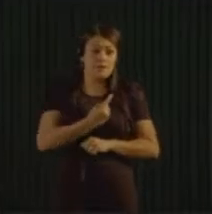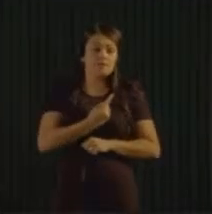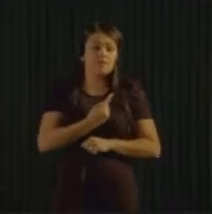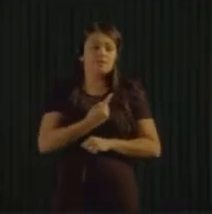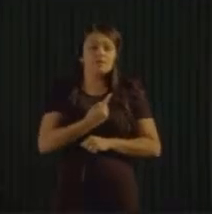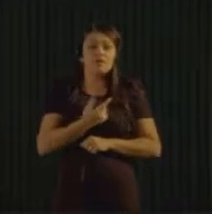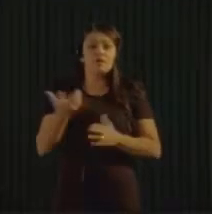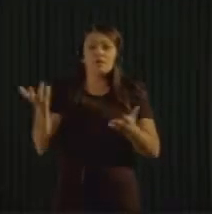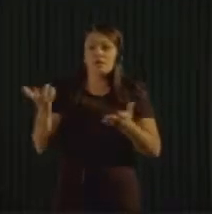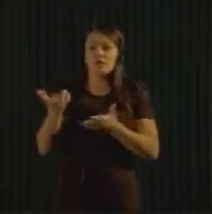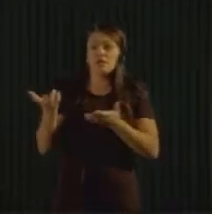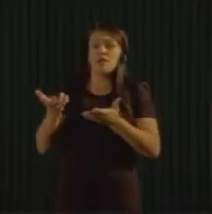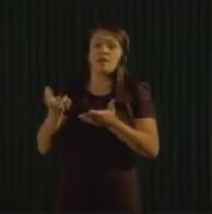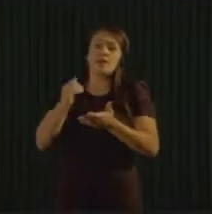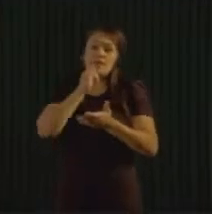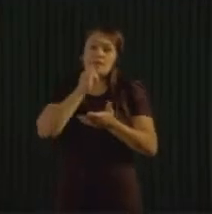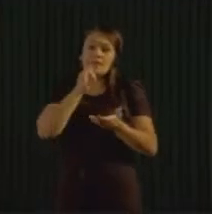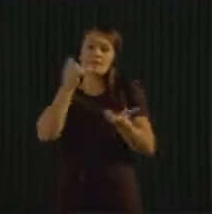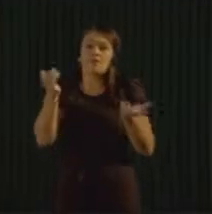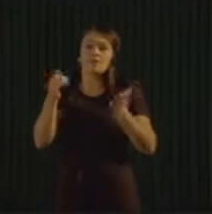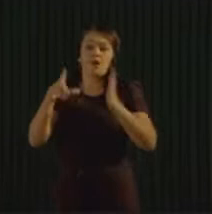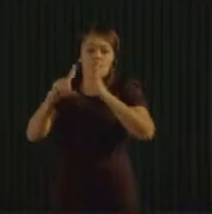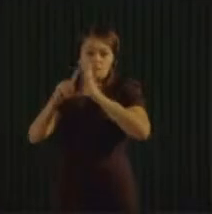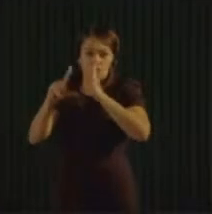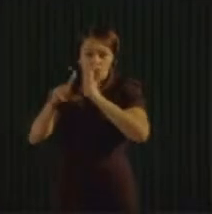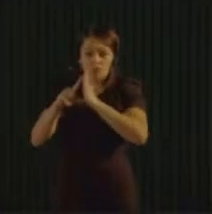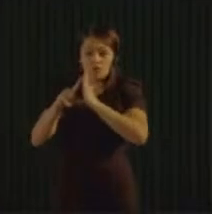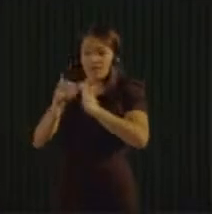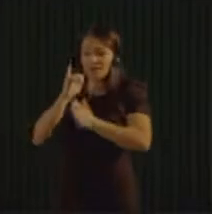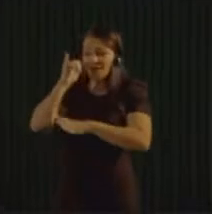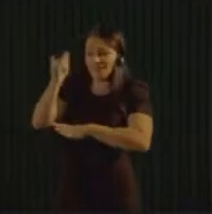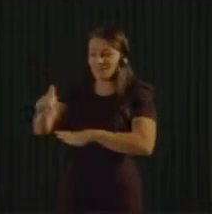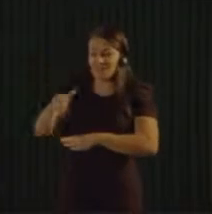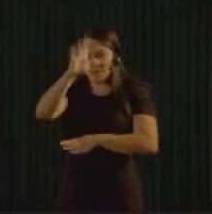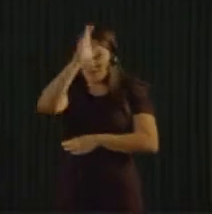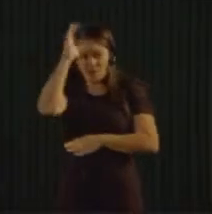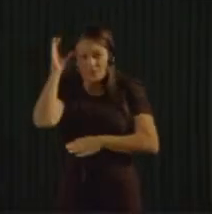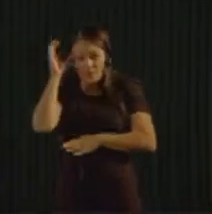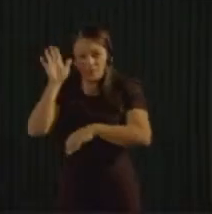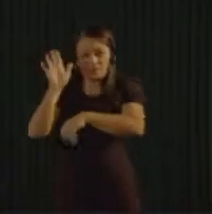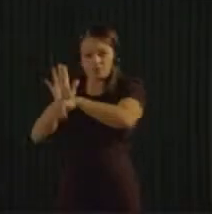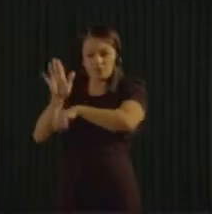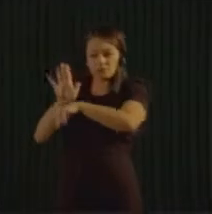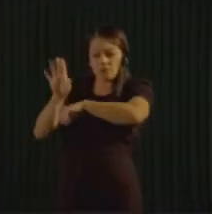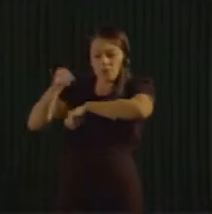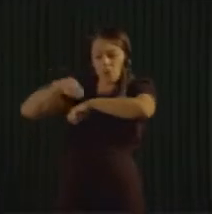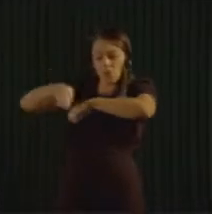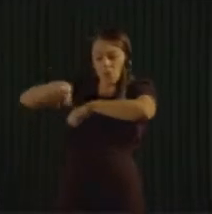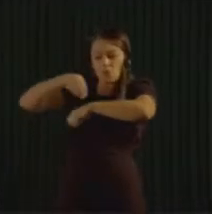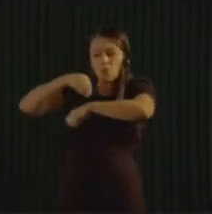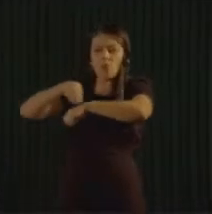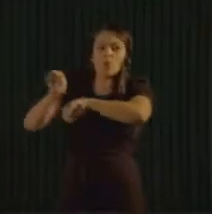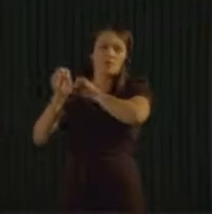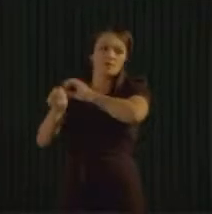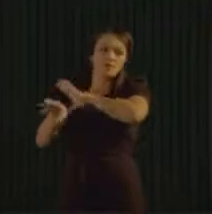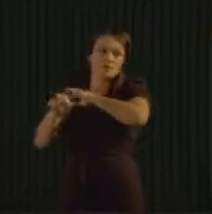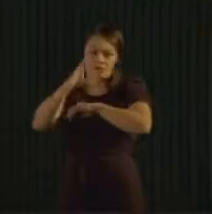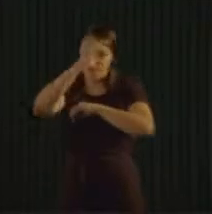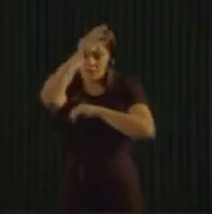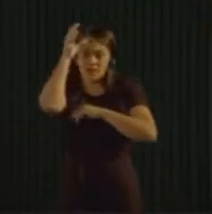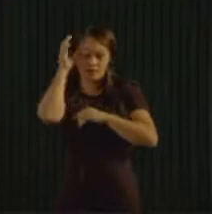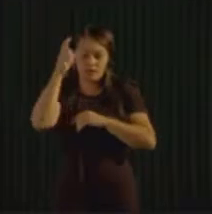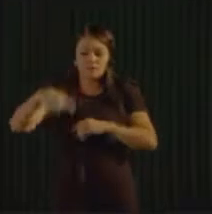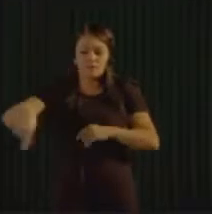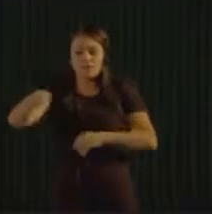creating that visualization as a whole community or the certain area scope. It could also